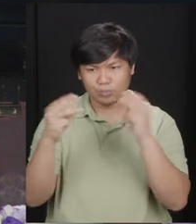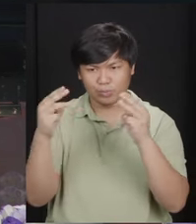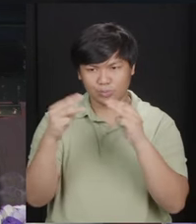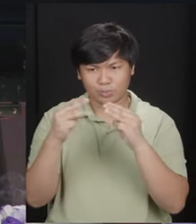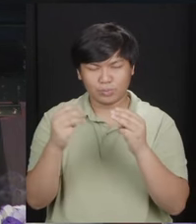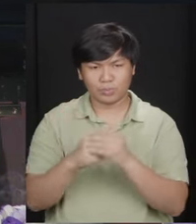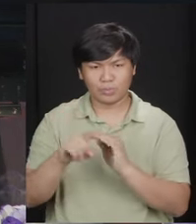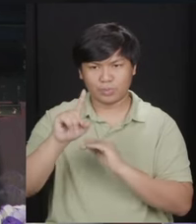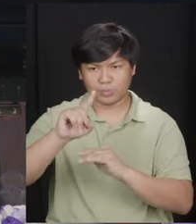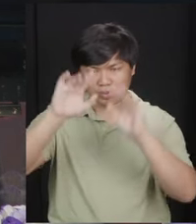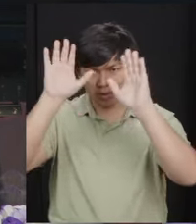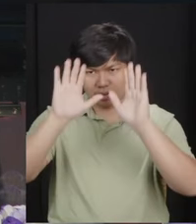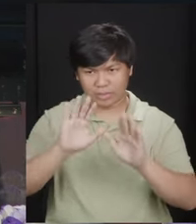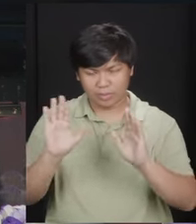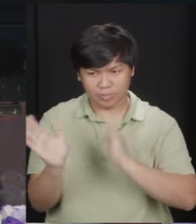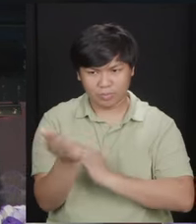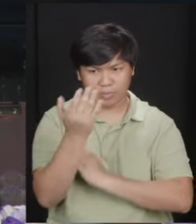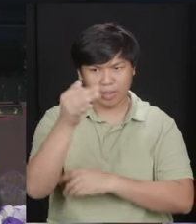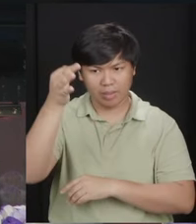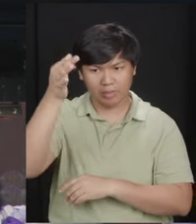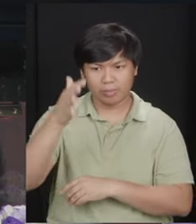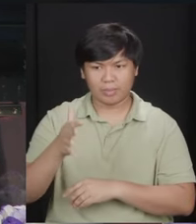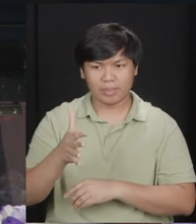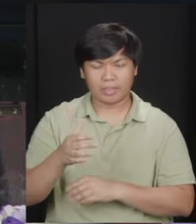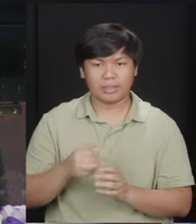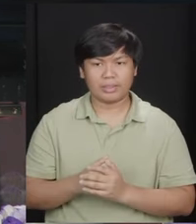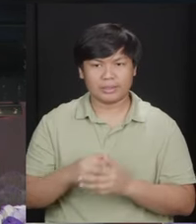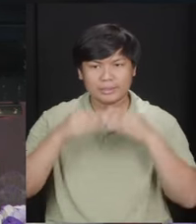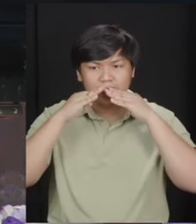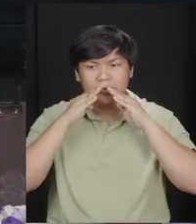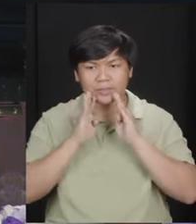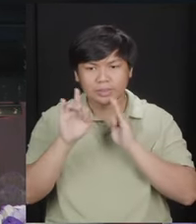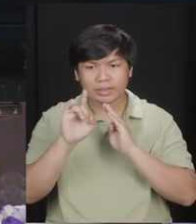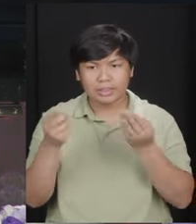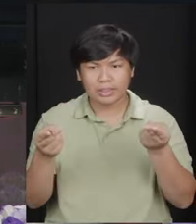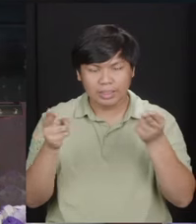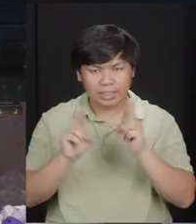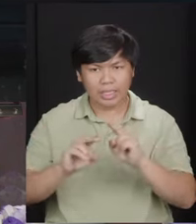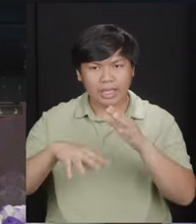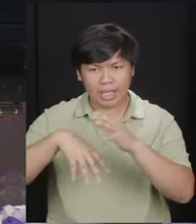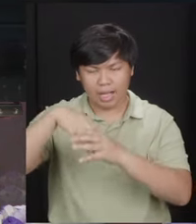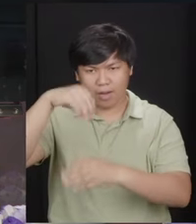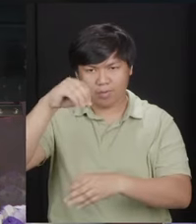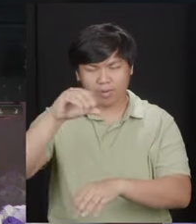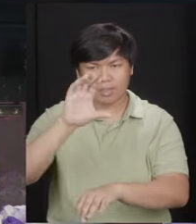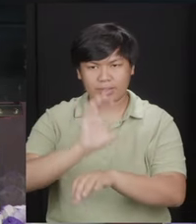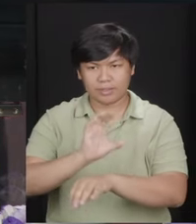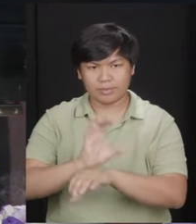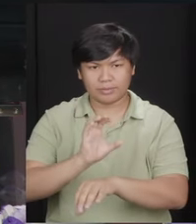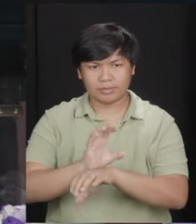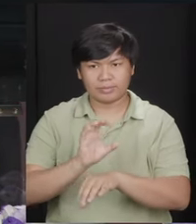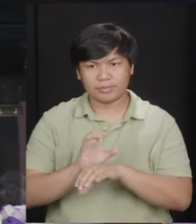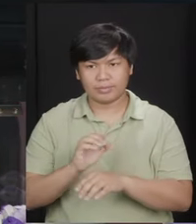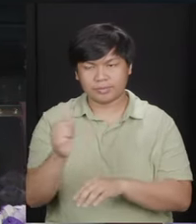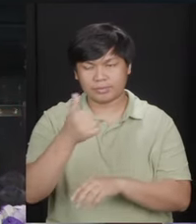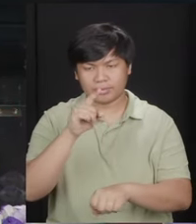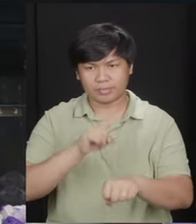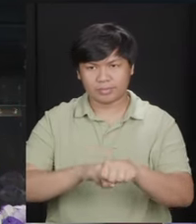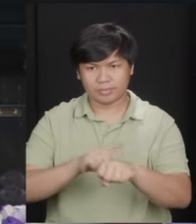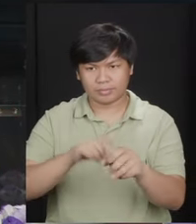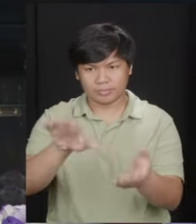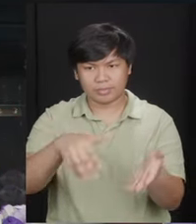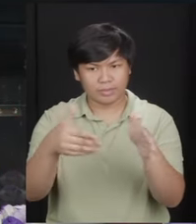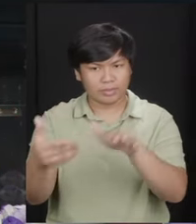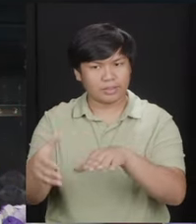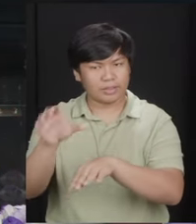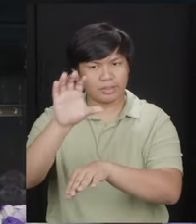Sunday morning, this pastor was obviously sad about what was going on right outside his church. You know, sometimes people would die outside